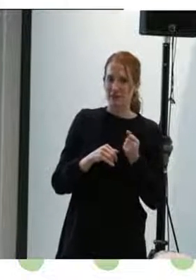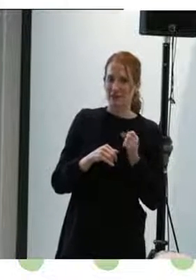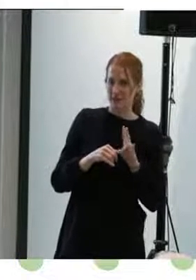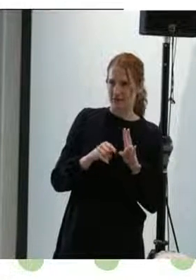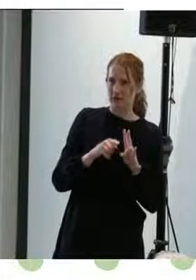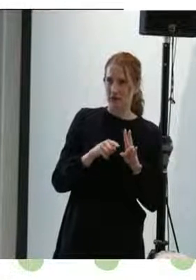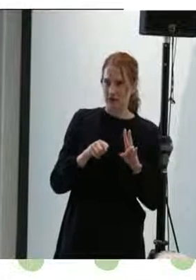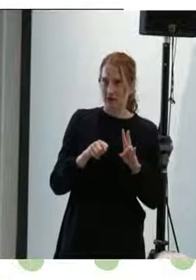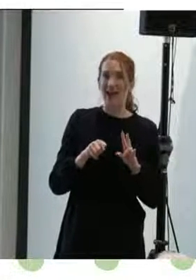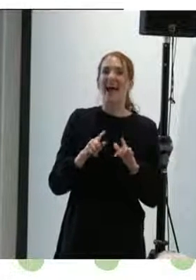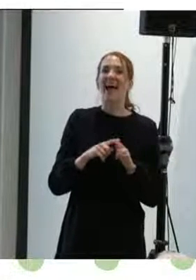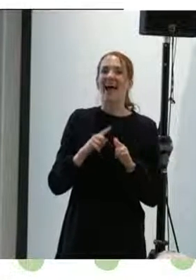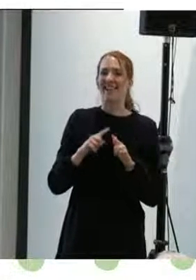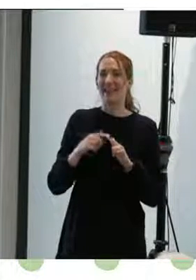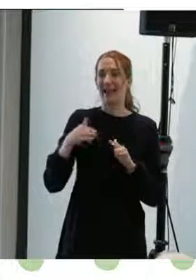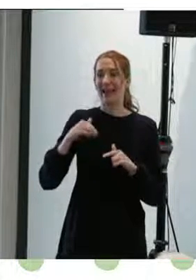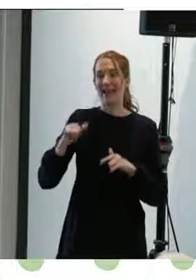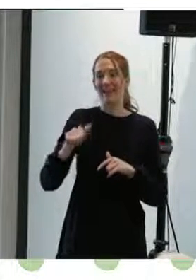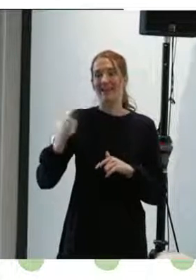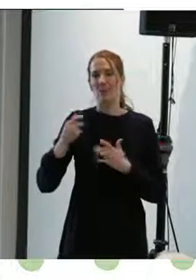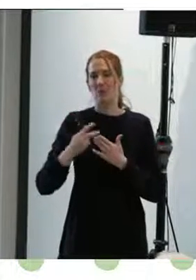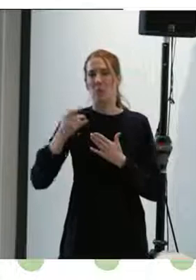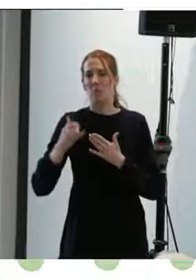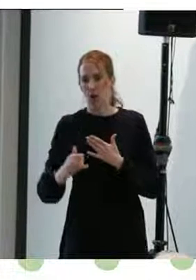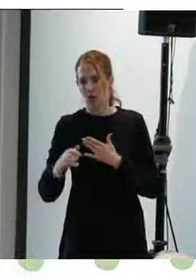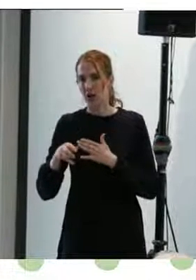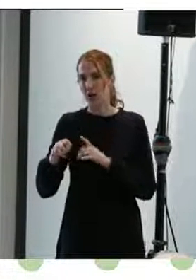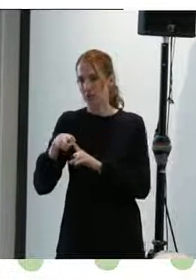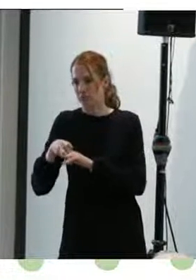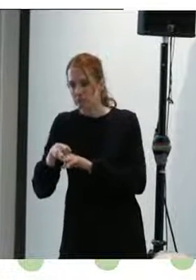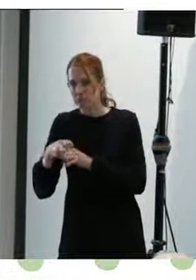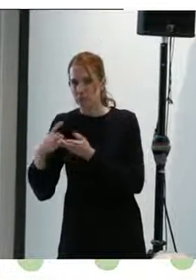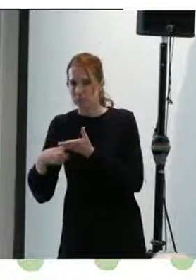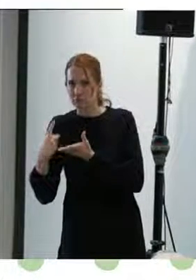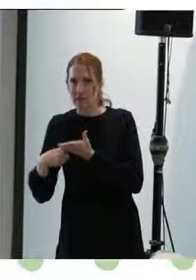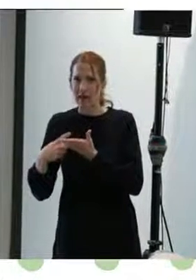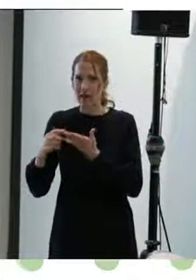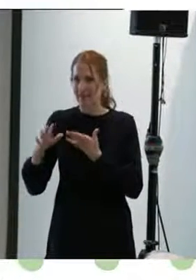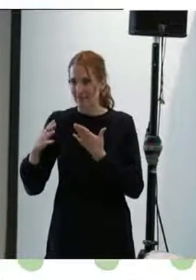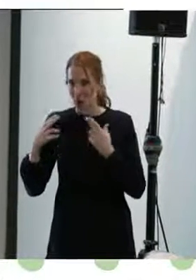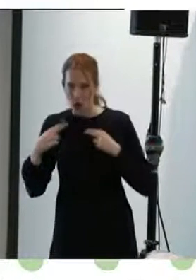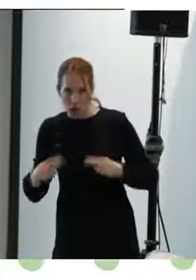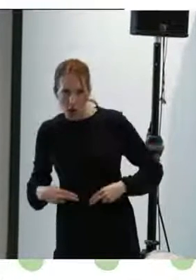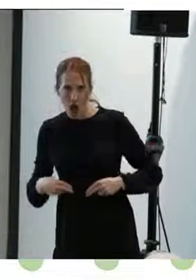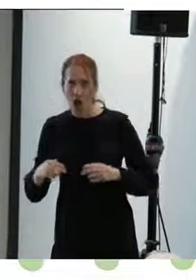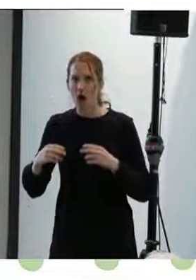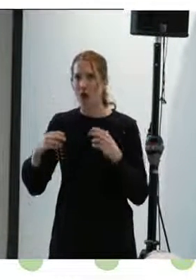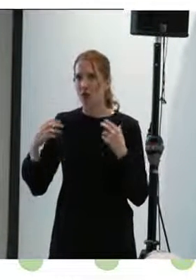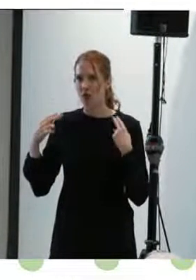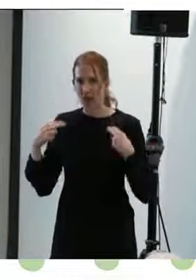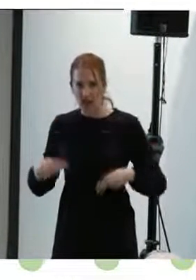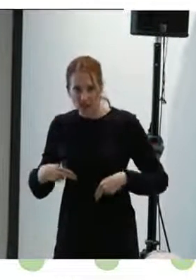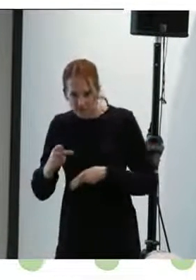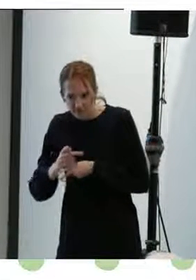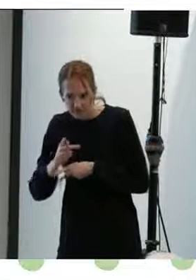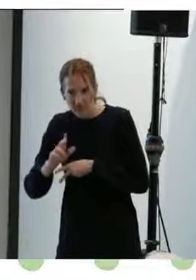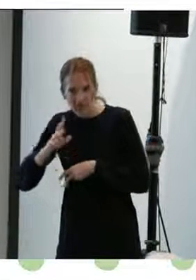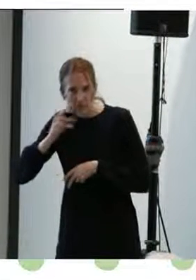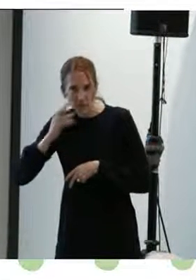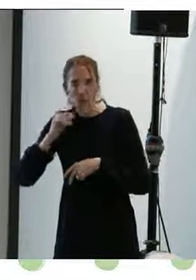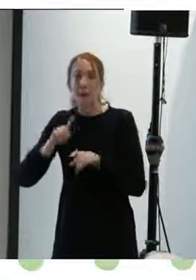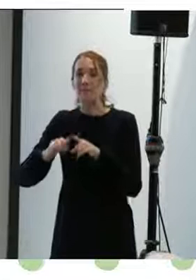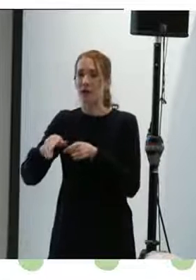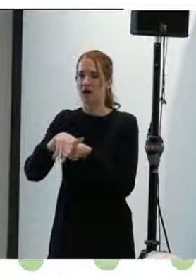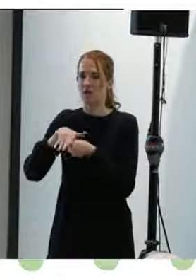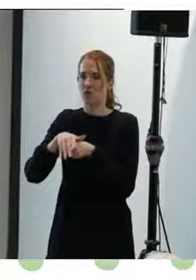actually started another project talking to people about health and healthcare experiences, but in the same region. And so I kind of